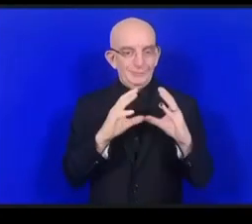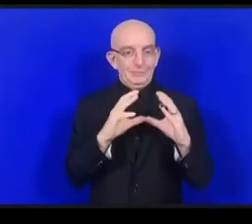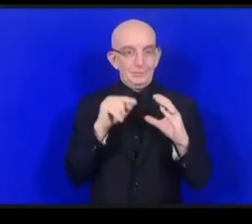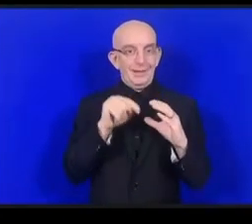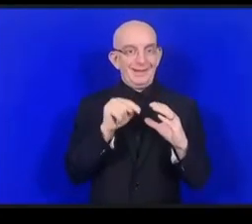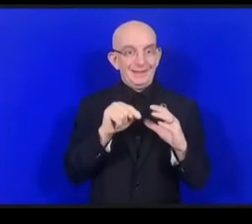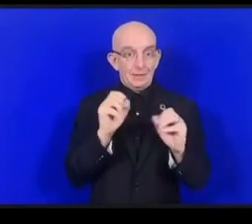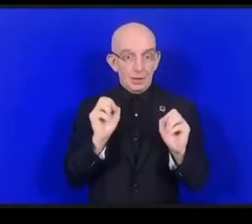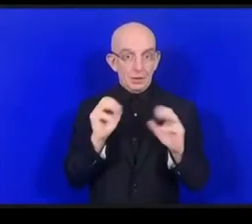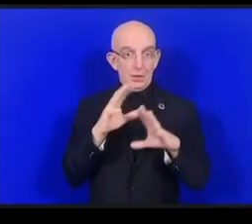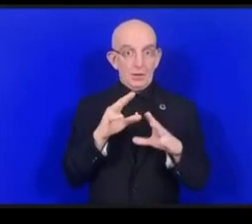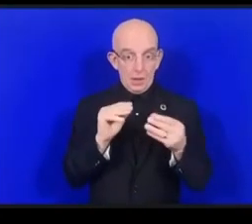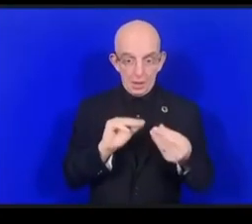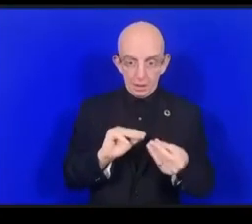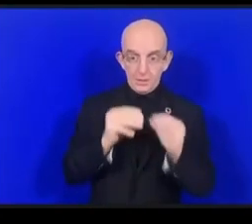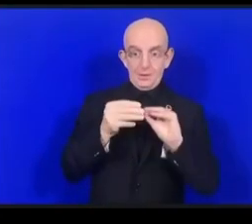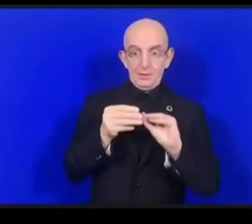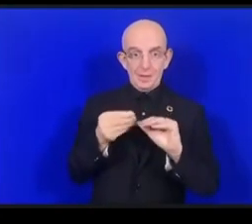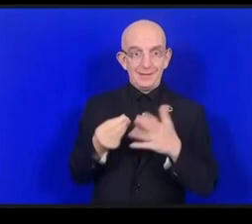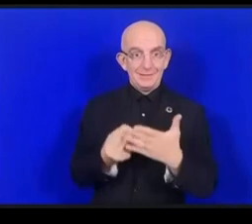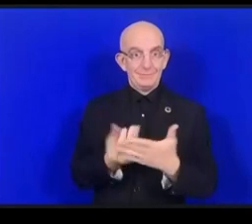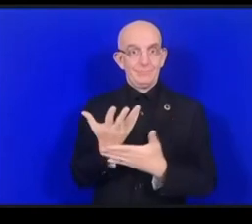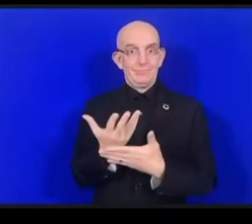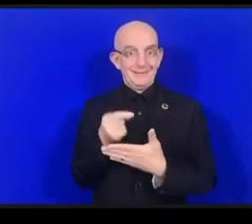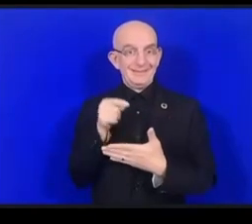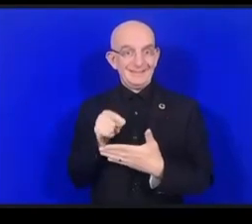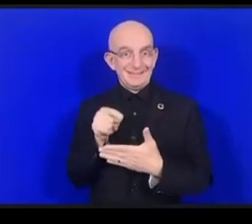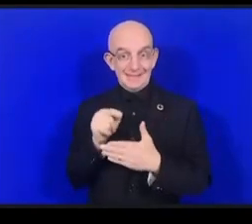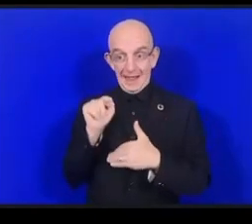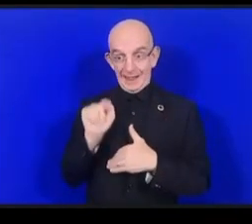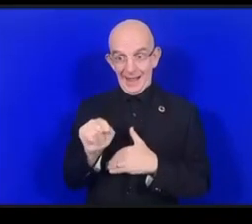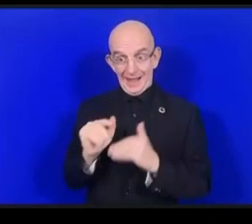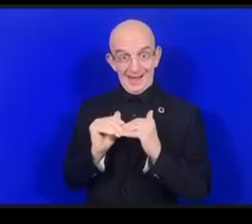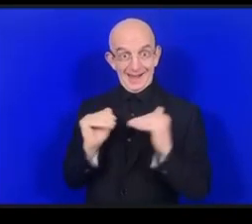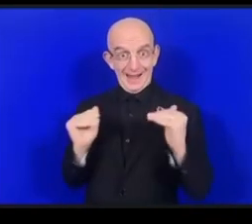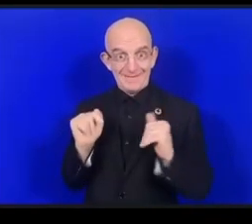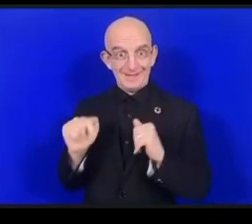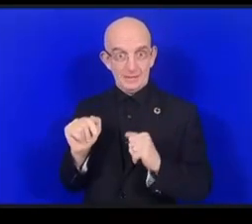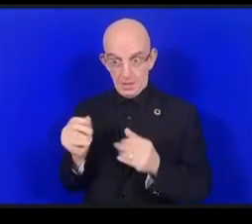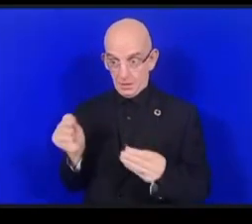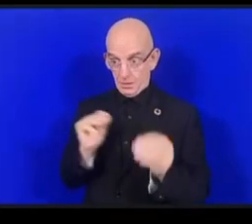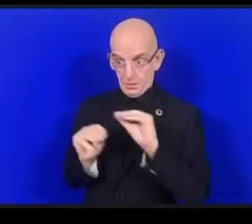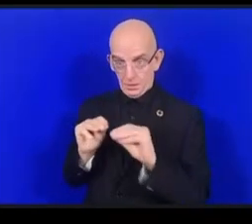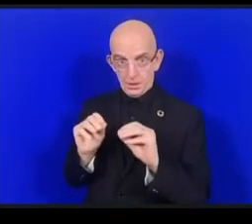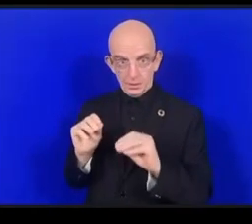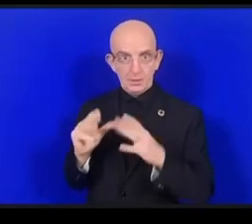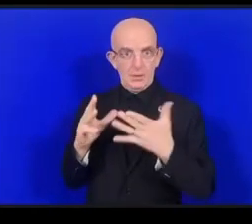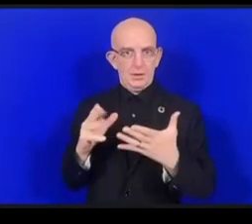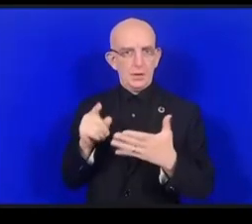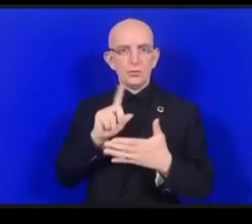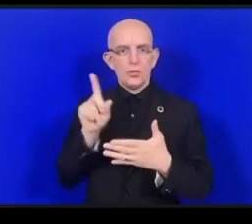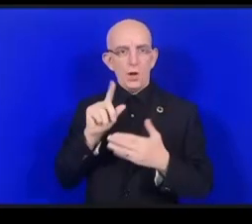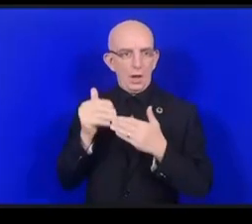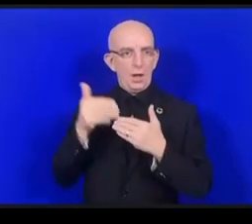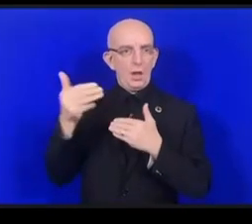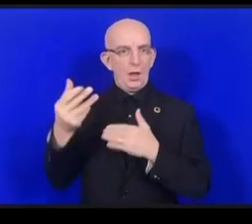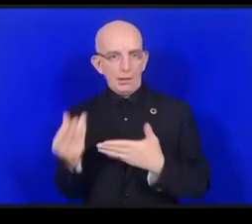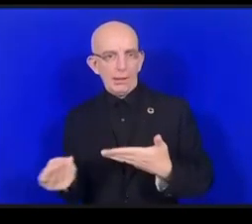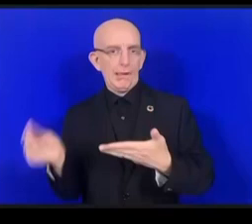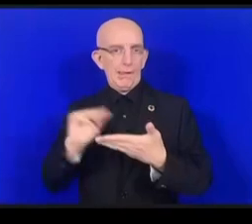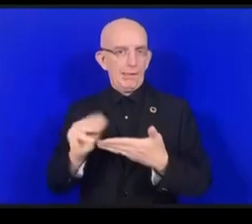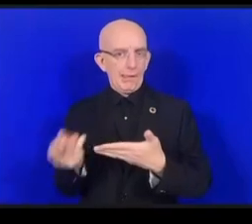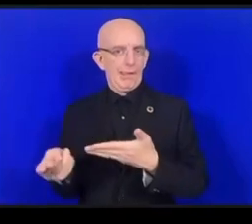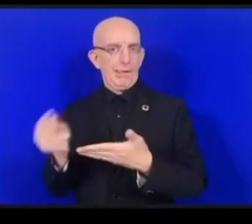universal design for learning. This is something that I think we're really understanding in the U.S. and globally, that we need to think